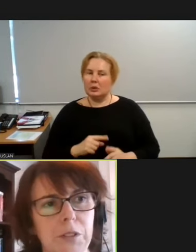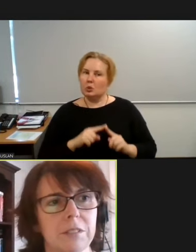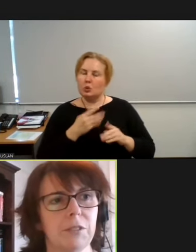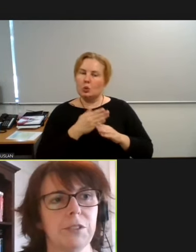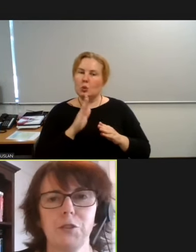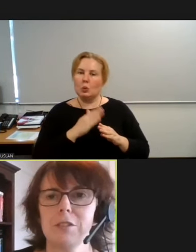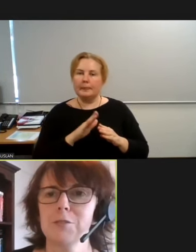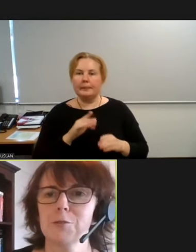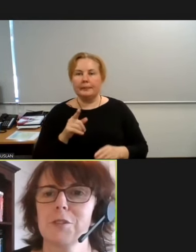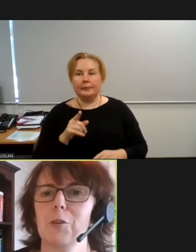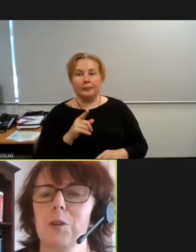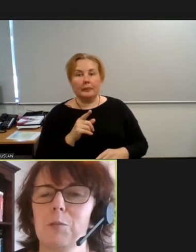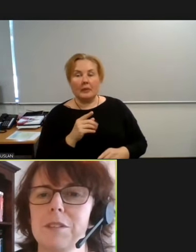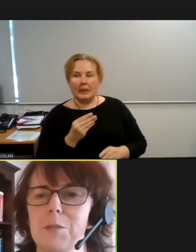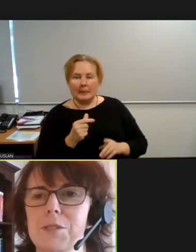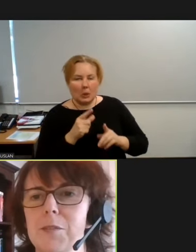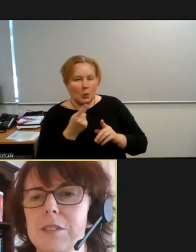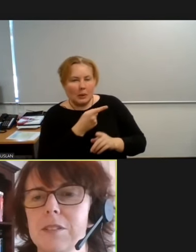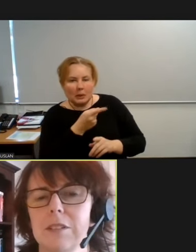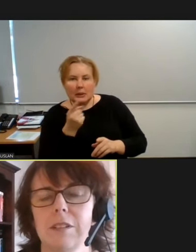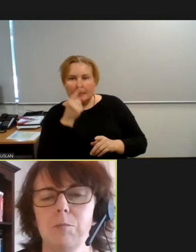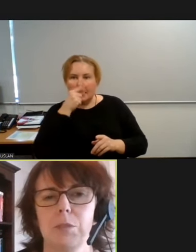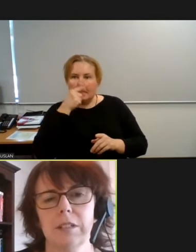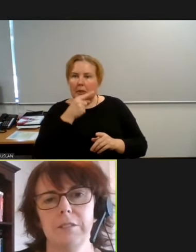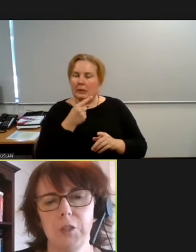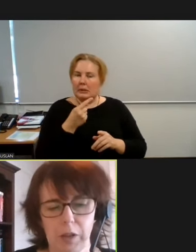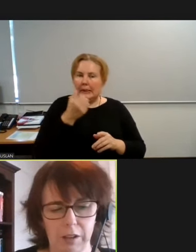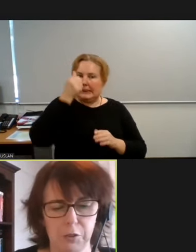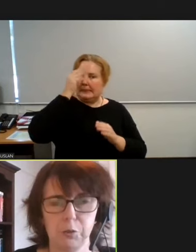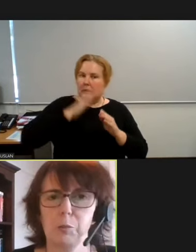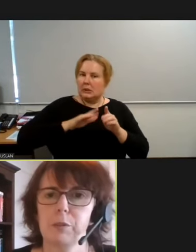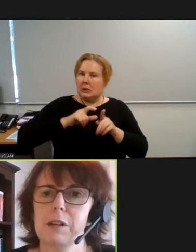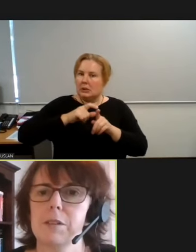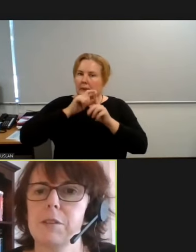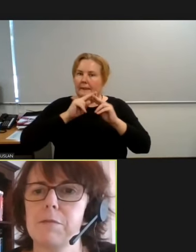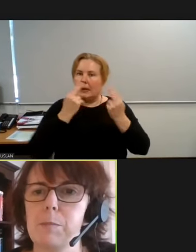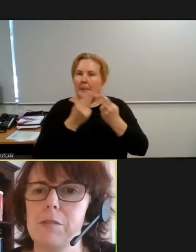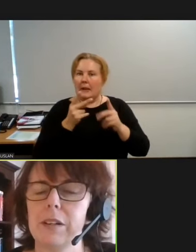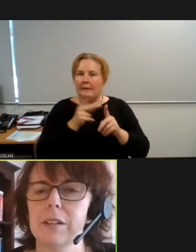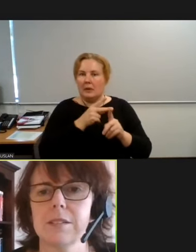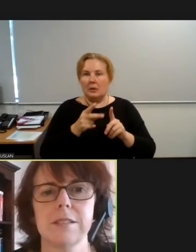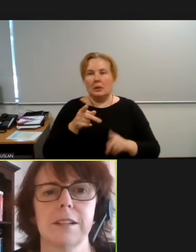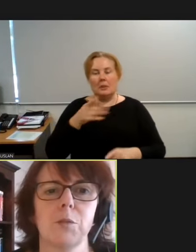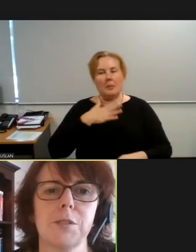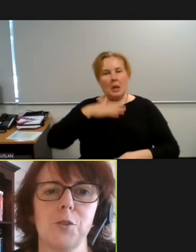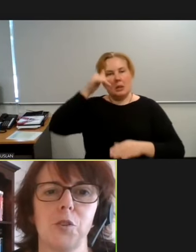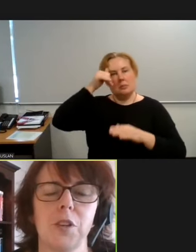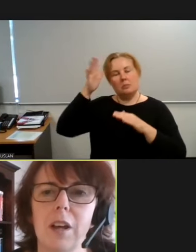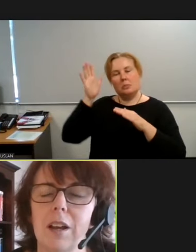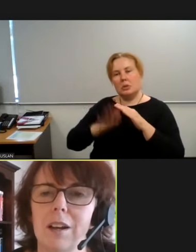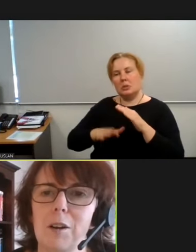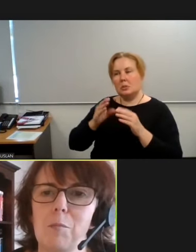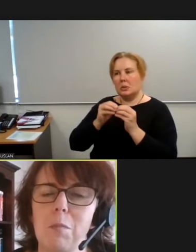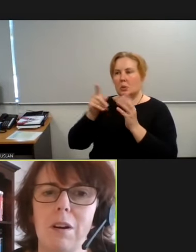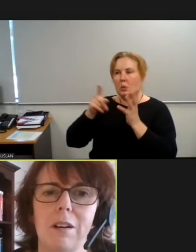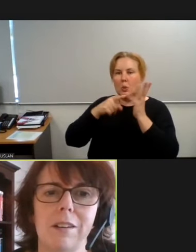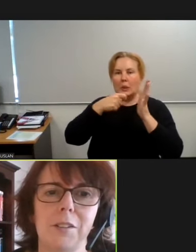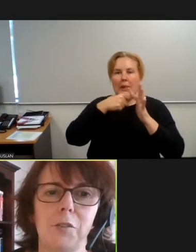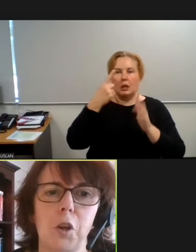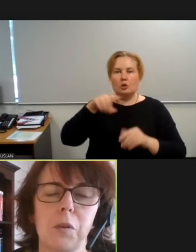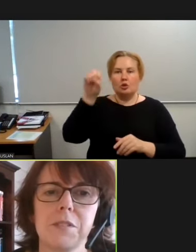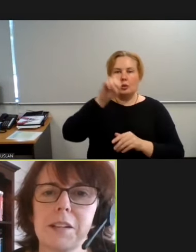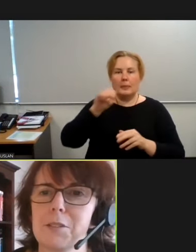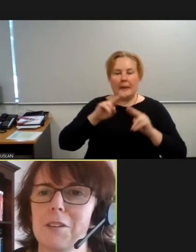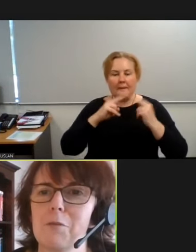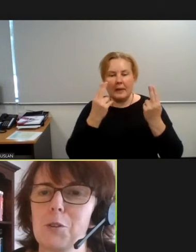I've worked in for 30 years or so with services in particularly in the UK and Europe around family violence and sexual assault.